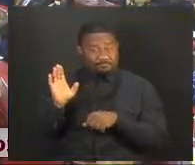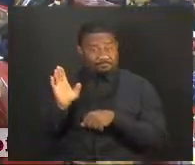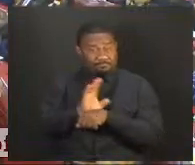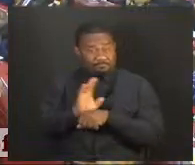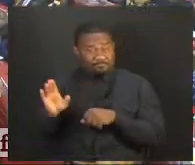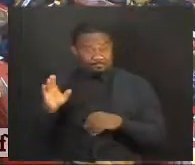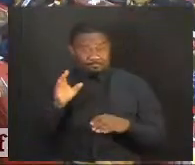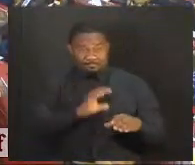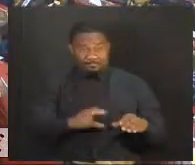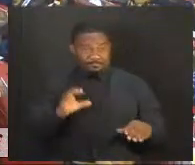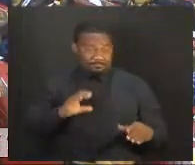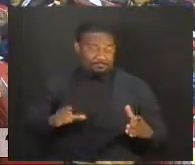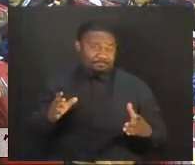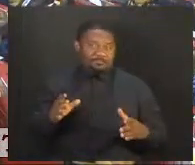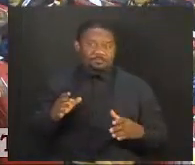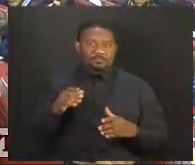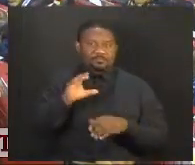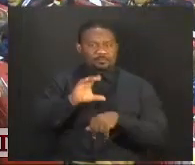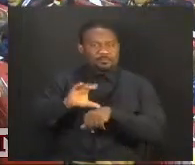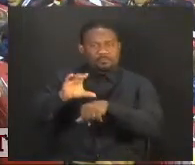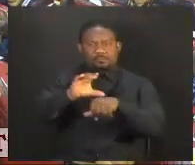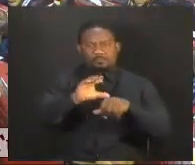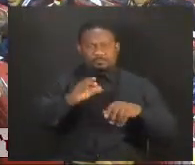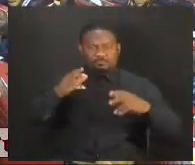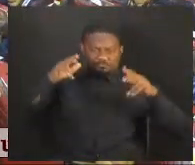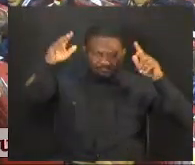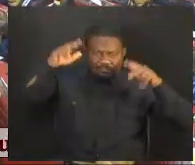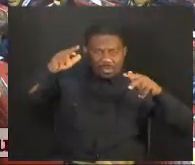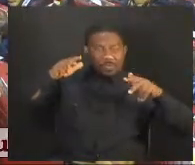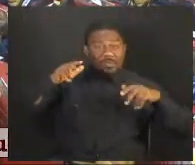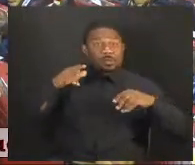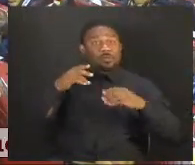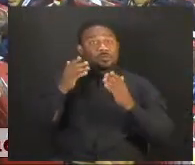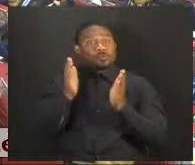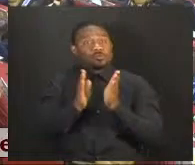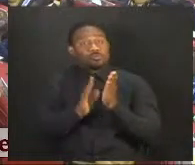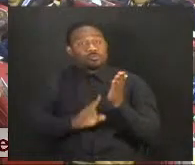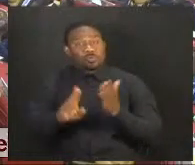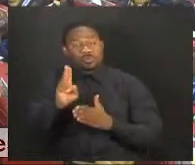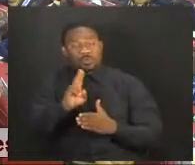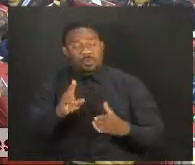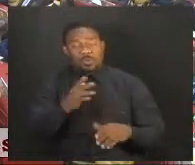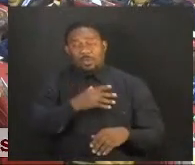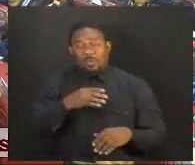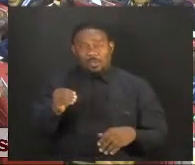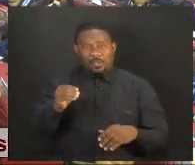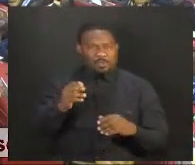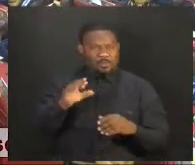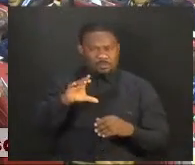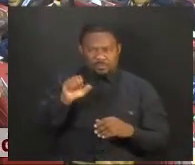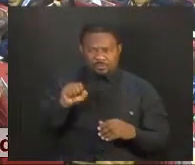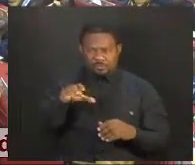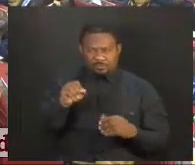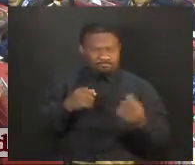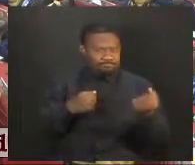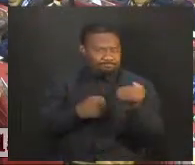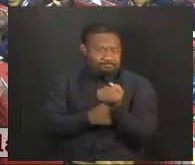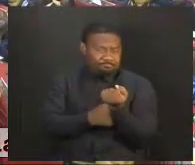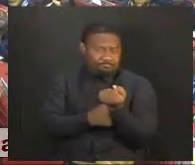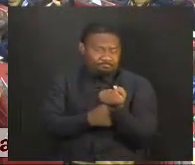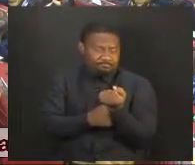faith-based organizations, academia, and civil society to support this national call. So,